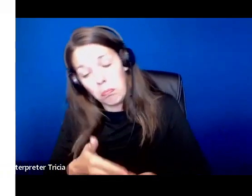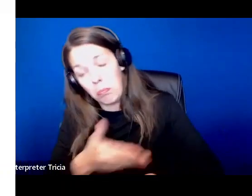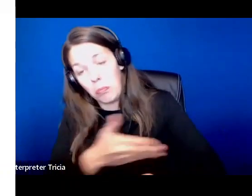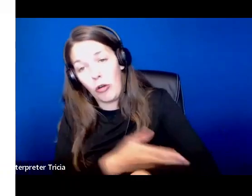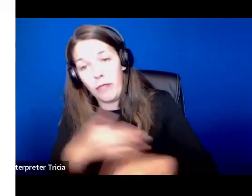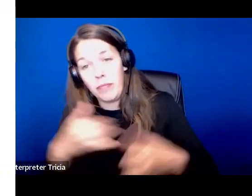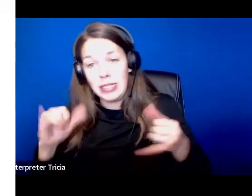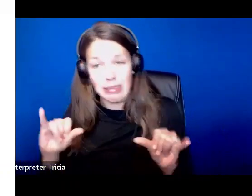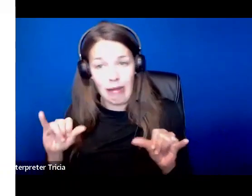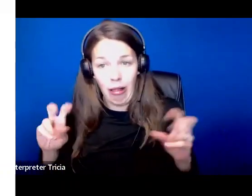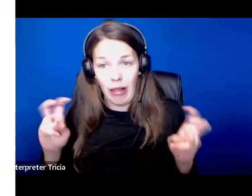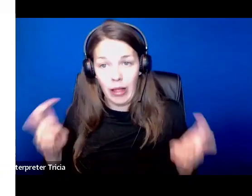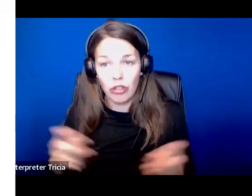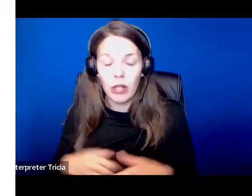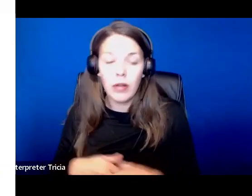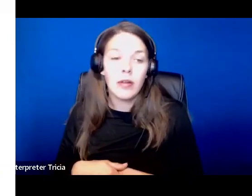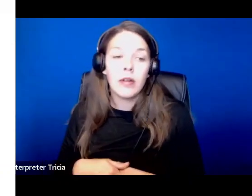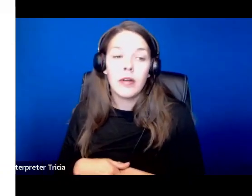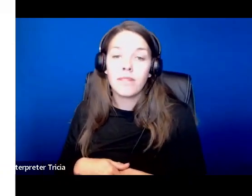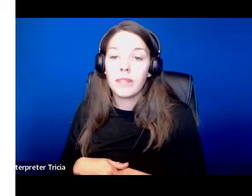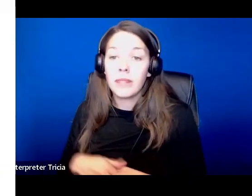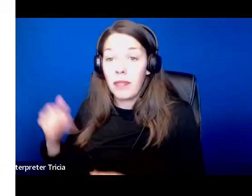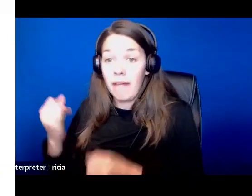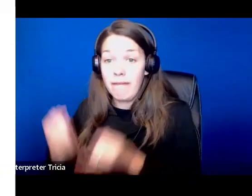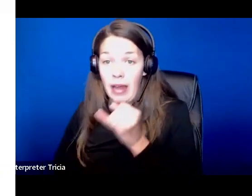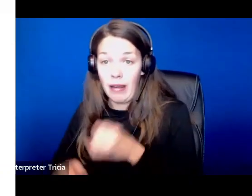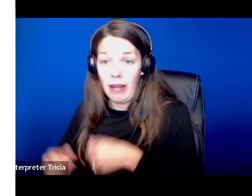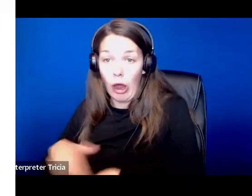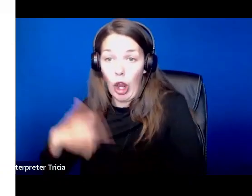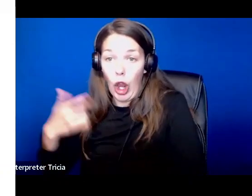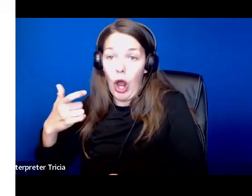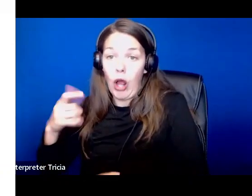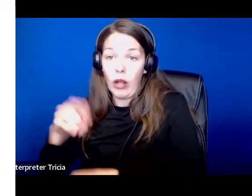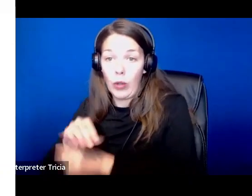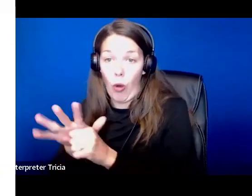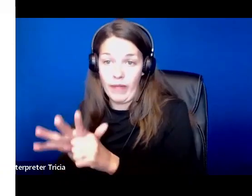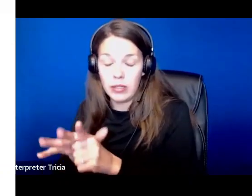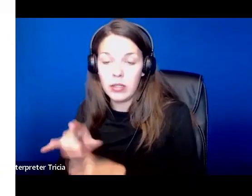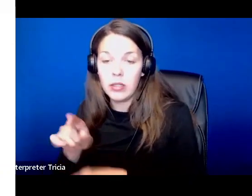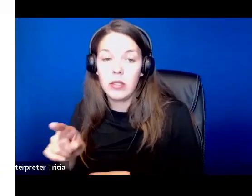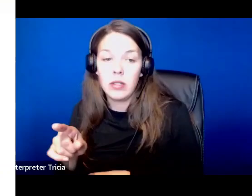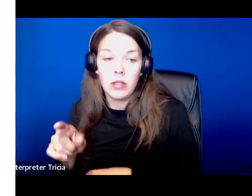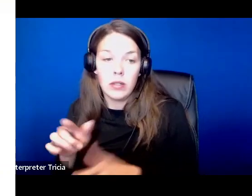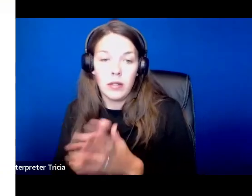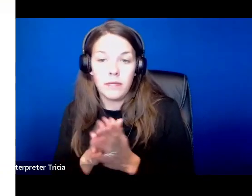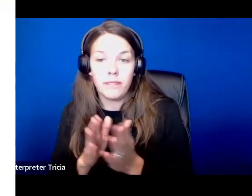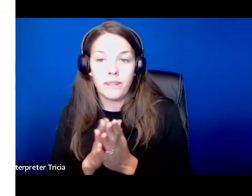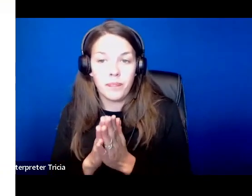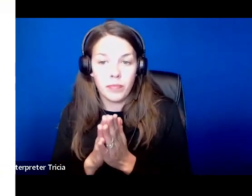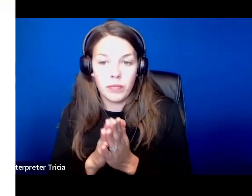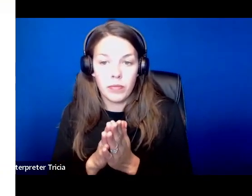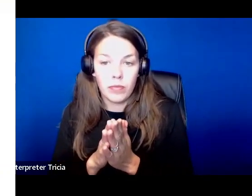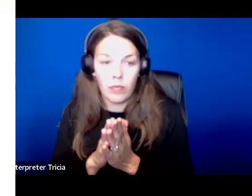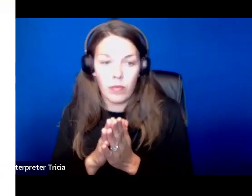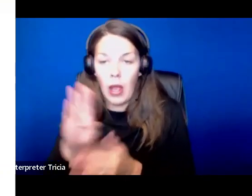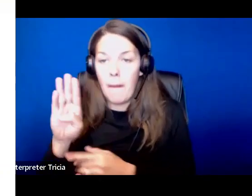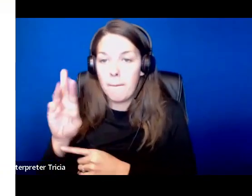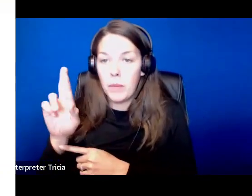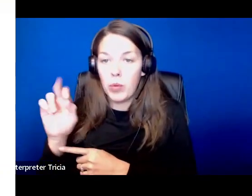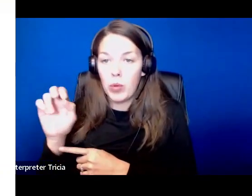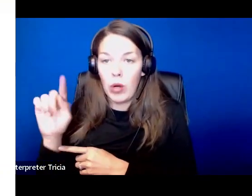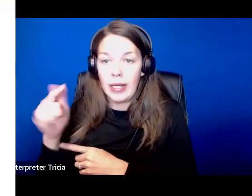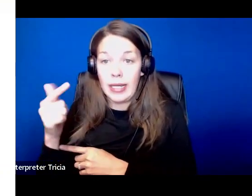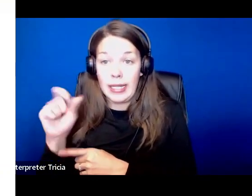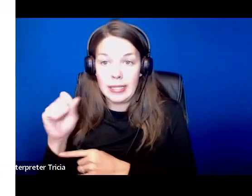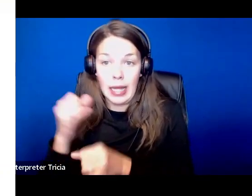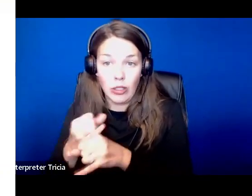And finally, long COVID, there were an estimated, the Brookings Institute studied all the studies on